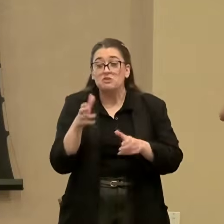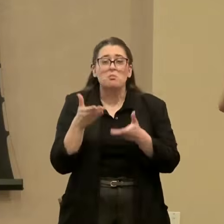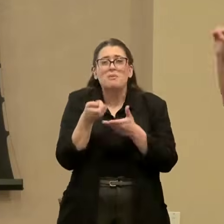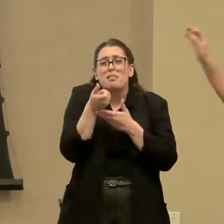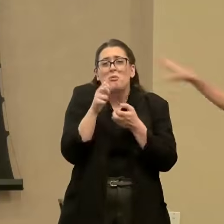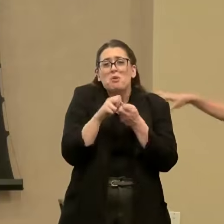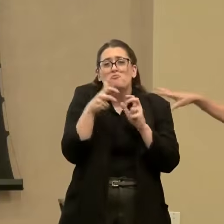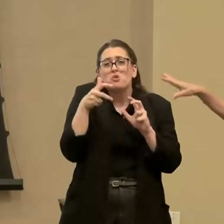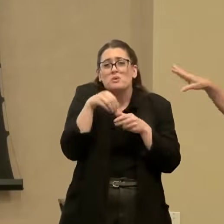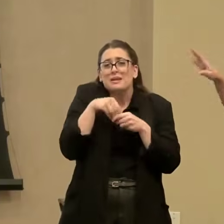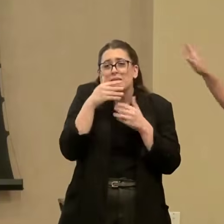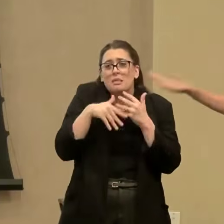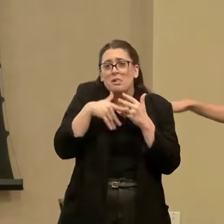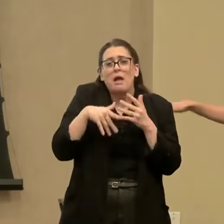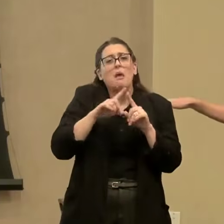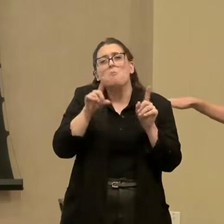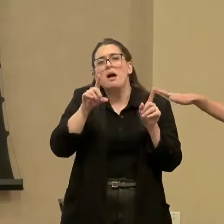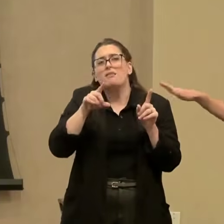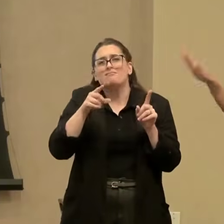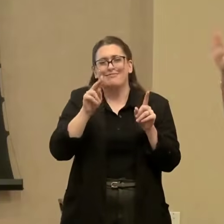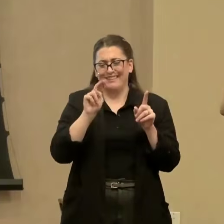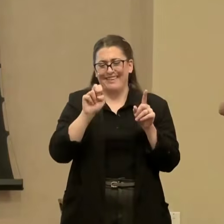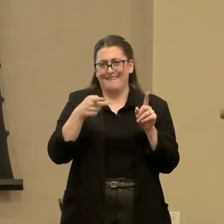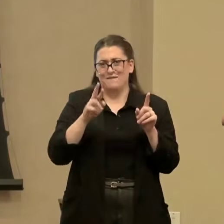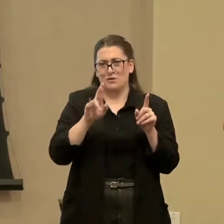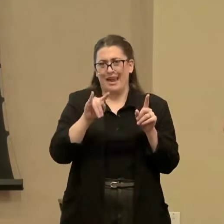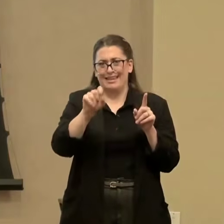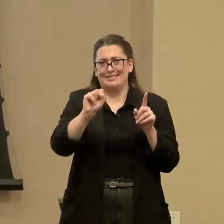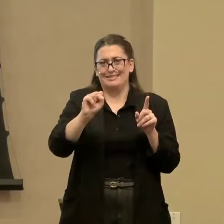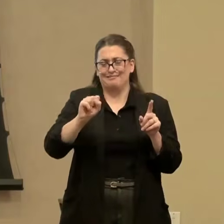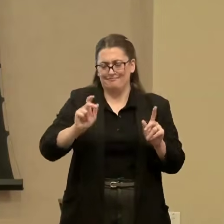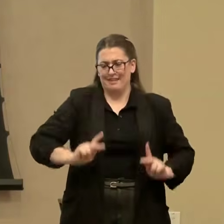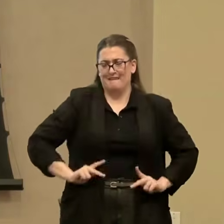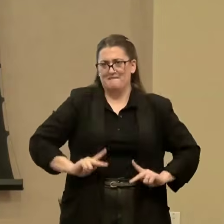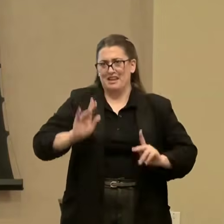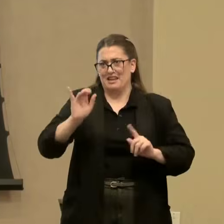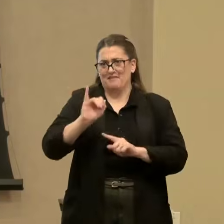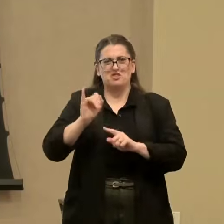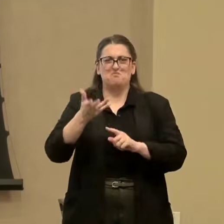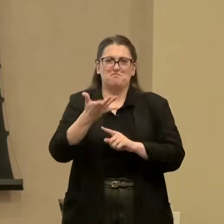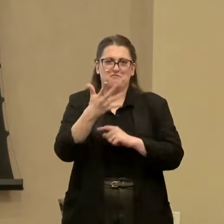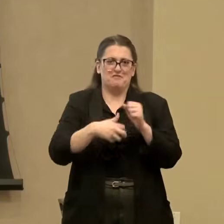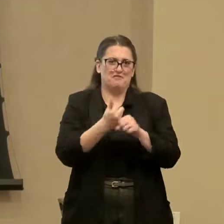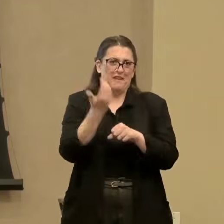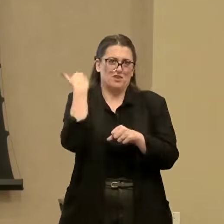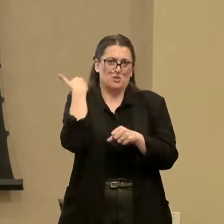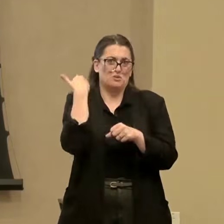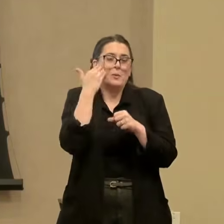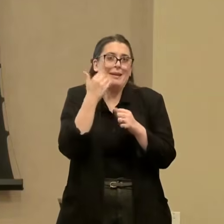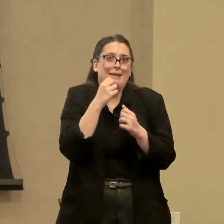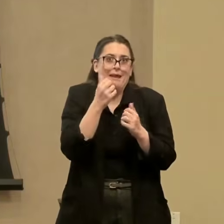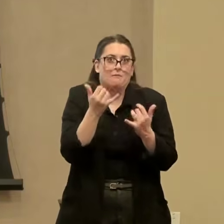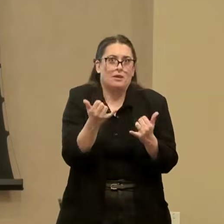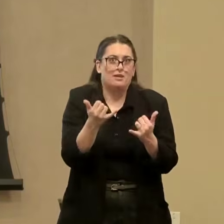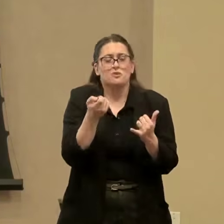bit of protein, but it was from nephritis that was 5 years ago. And we know that it's not recent nephritis. So if there's still a